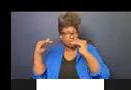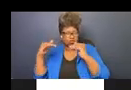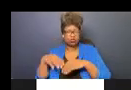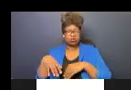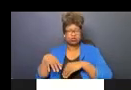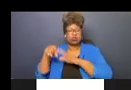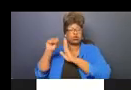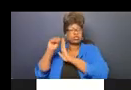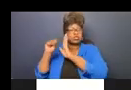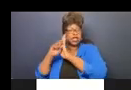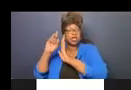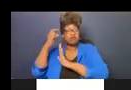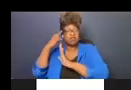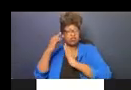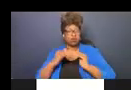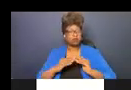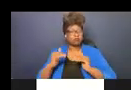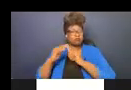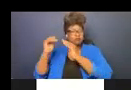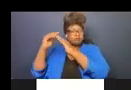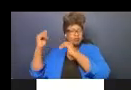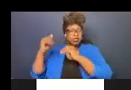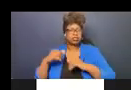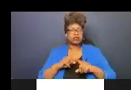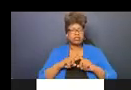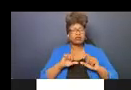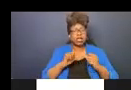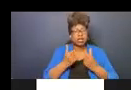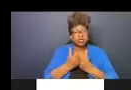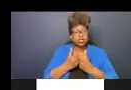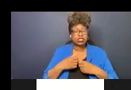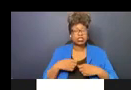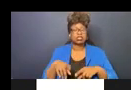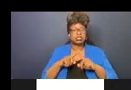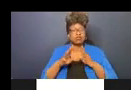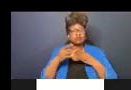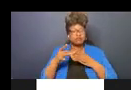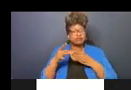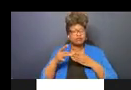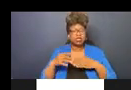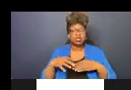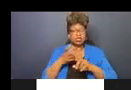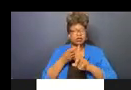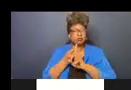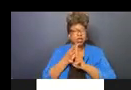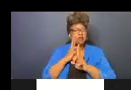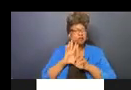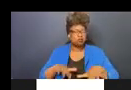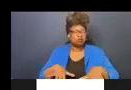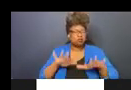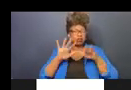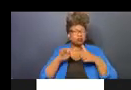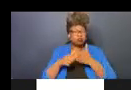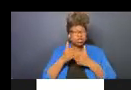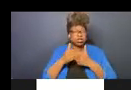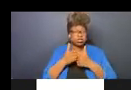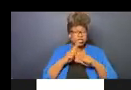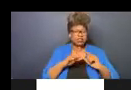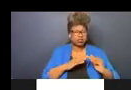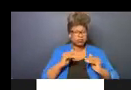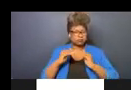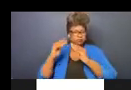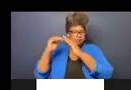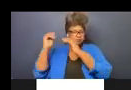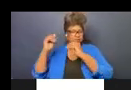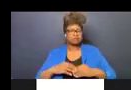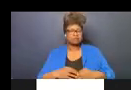are agencies and stakeholders with the power to affect flood risk at all of these scales. And